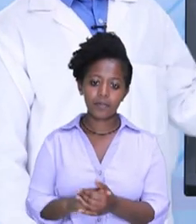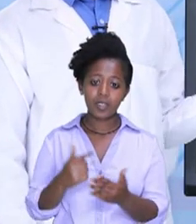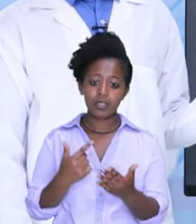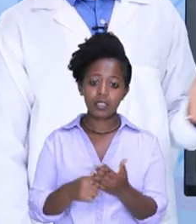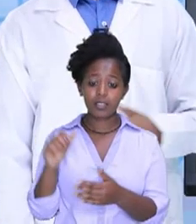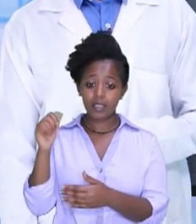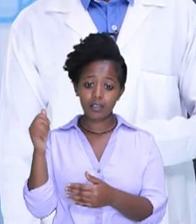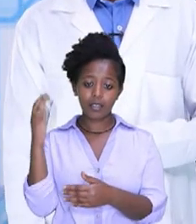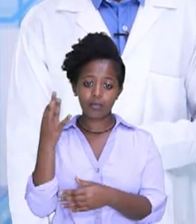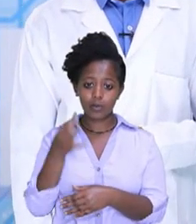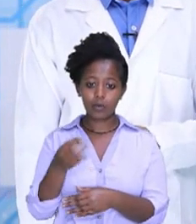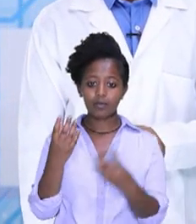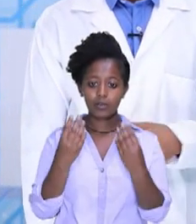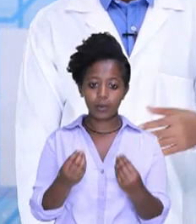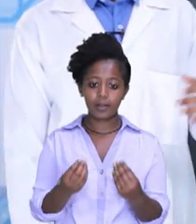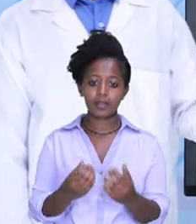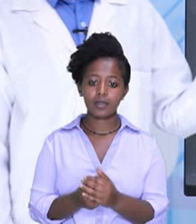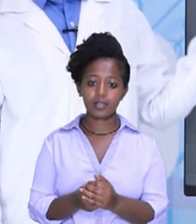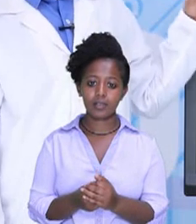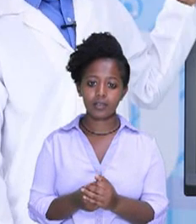From these 10 types of soil,